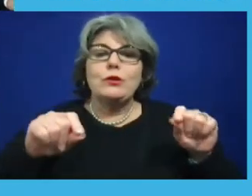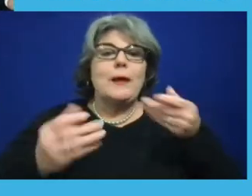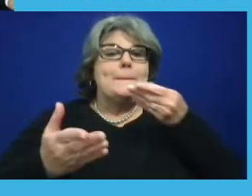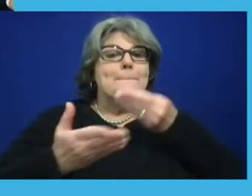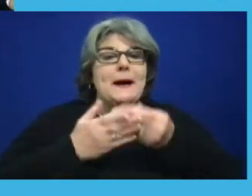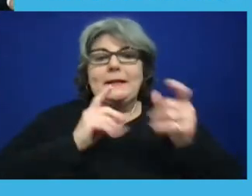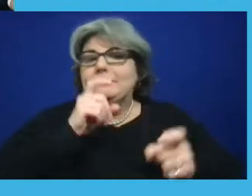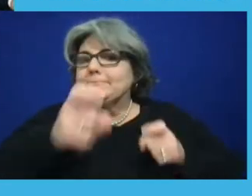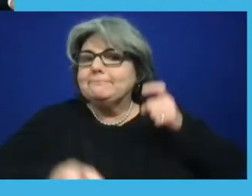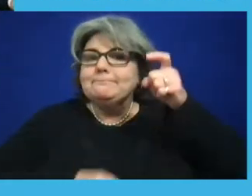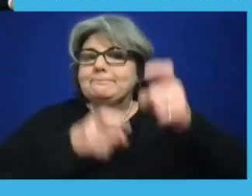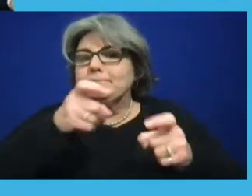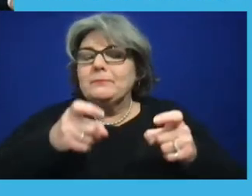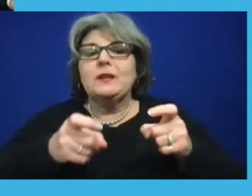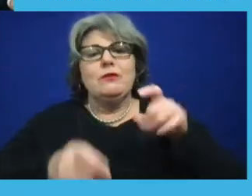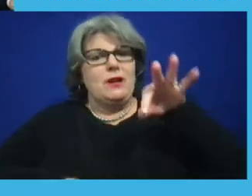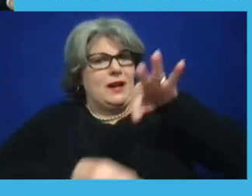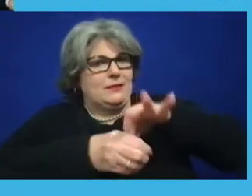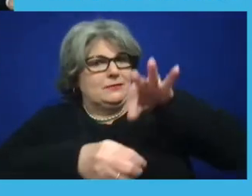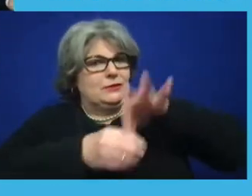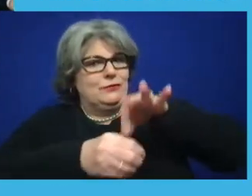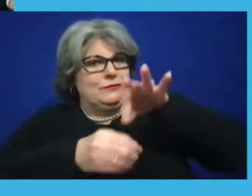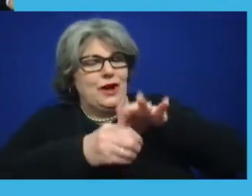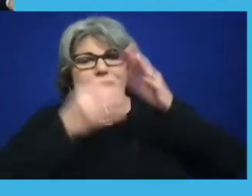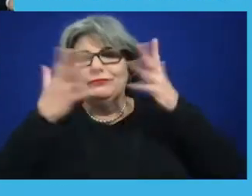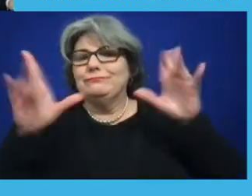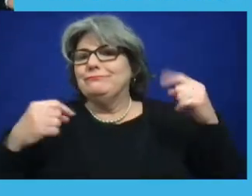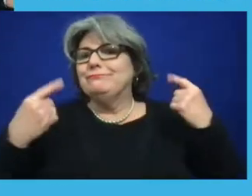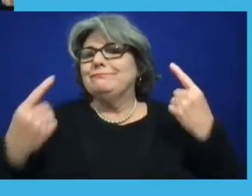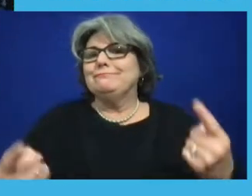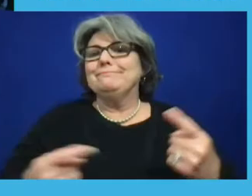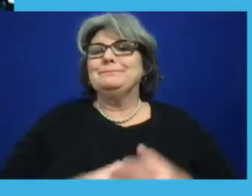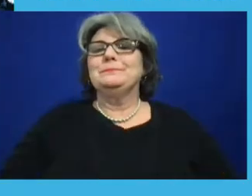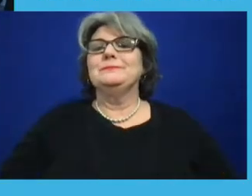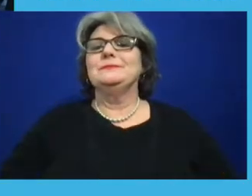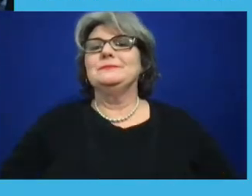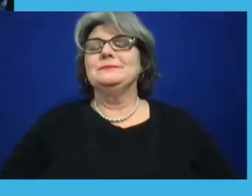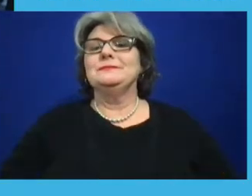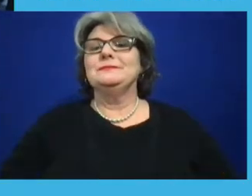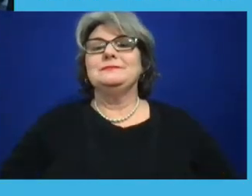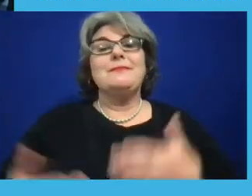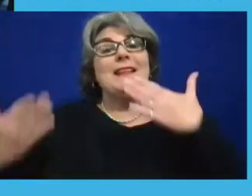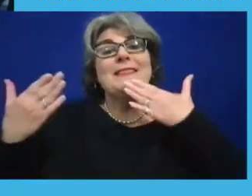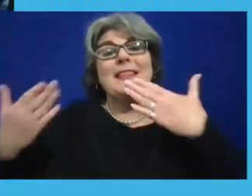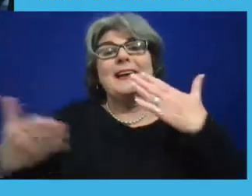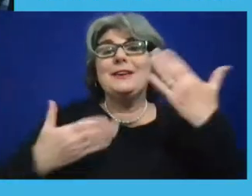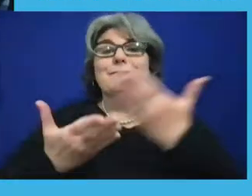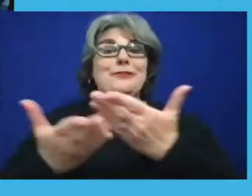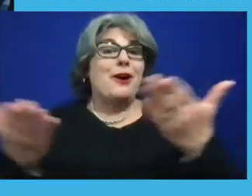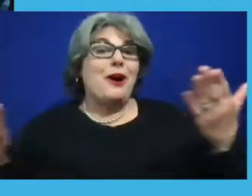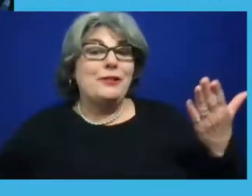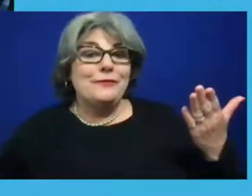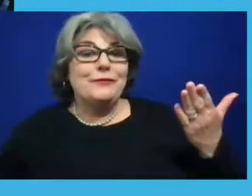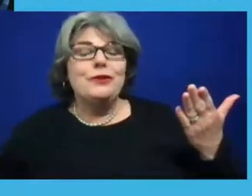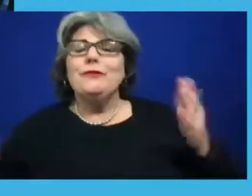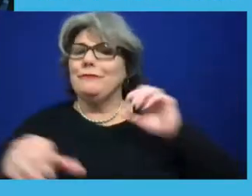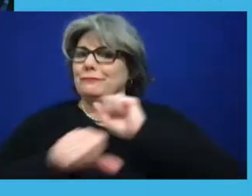who knocked on doors, who wrote postcards, who chipped in what you could, who got out the vote.